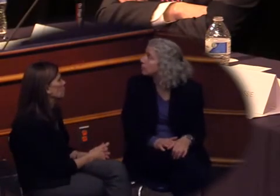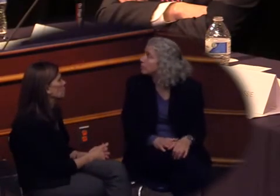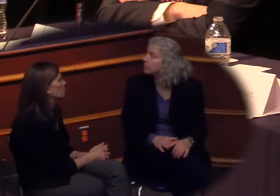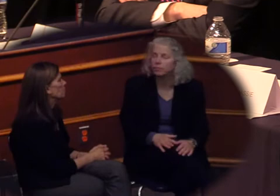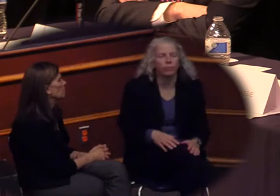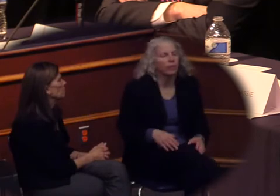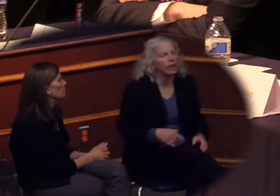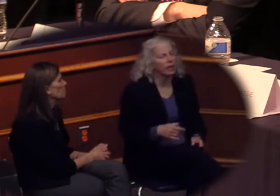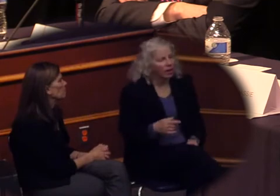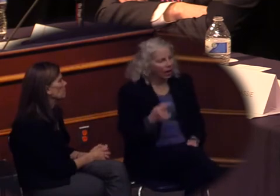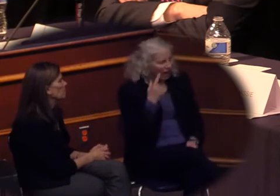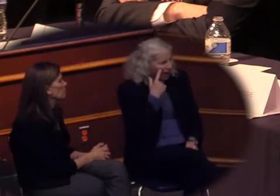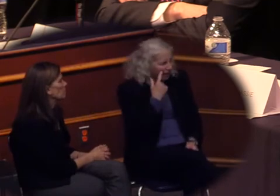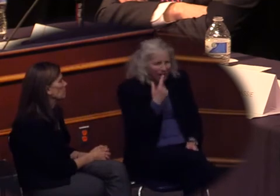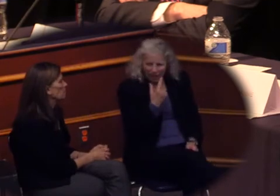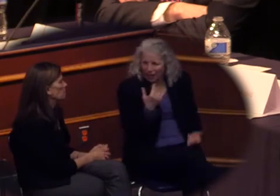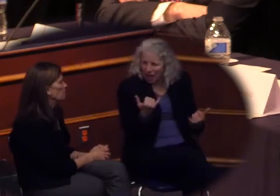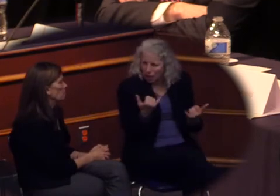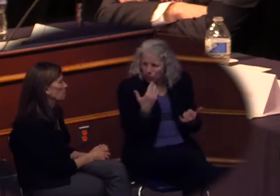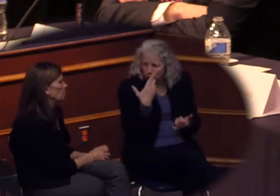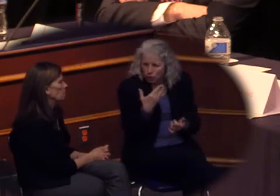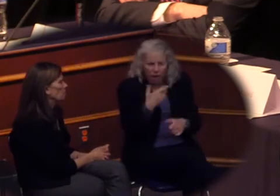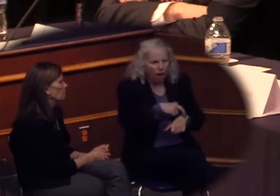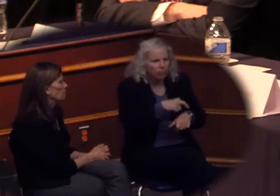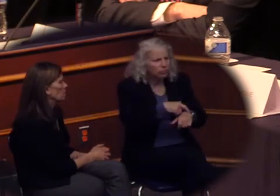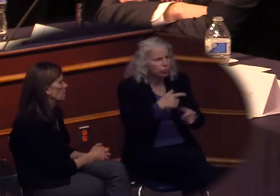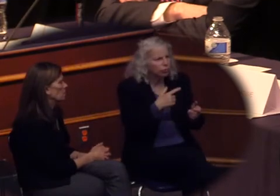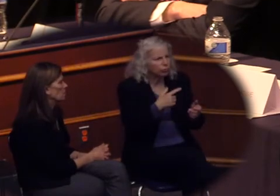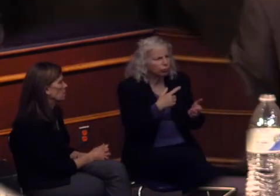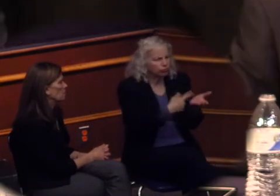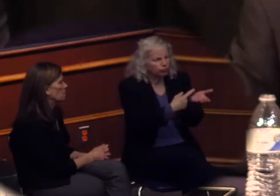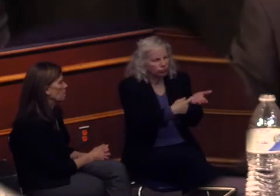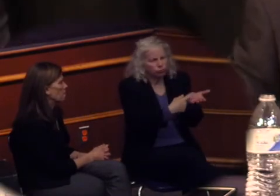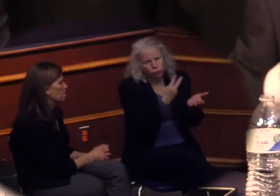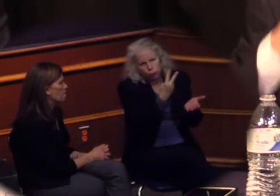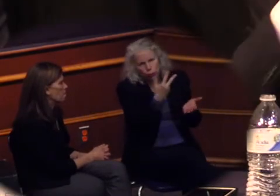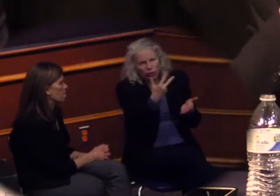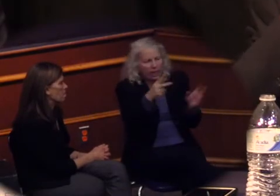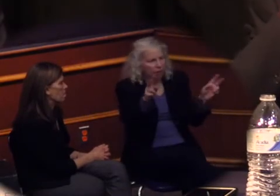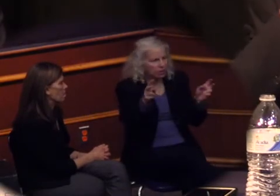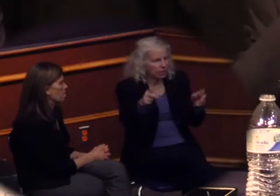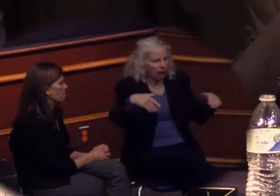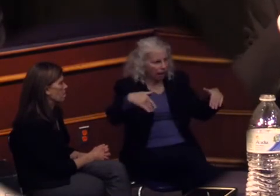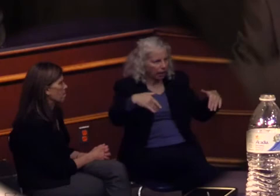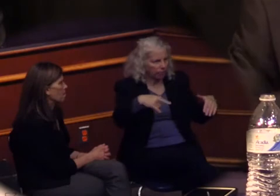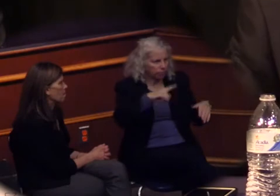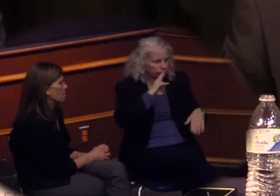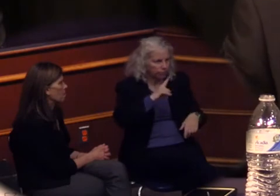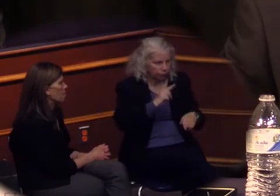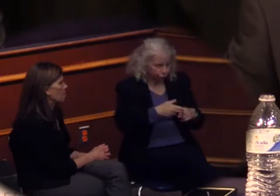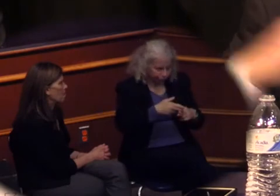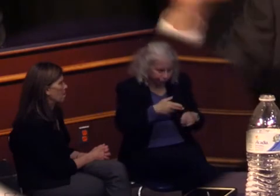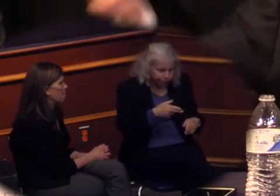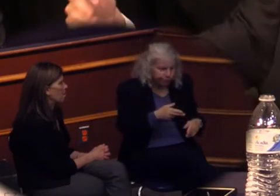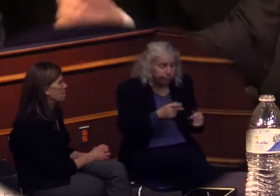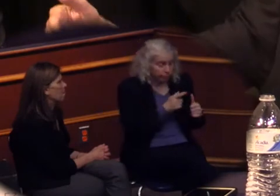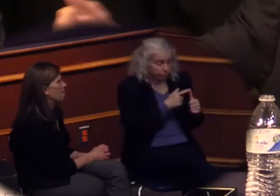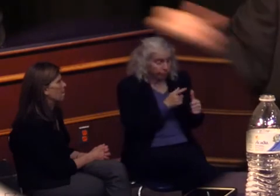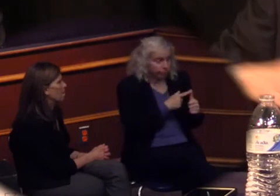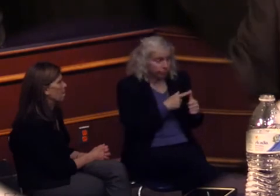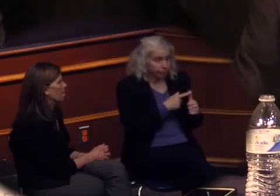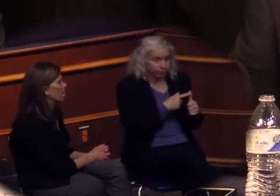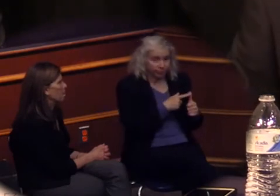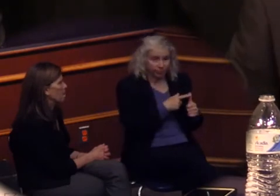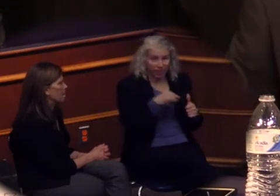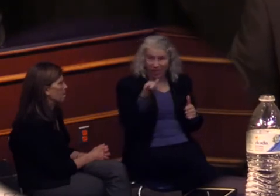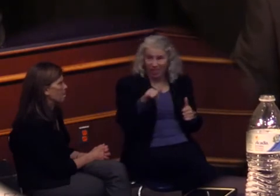I think this is a good opportunity to talk about two or three things that we haven't quite gotten to yet. One is that this kind of